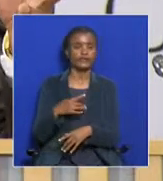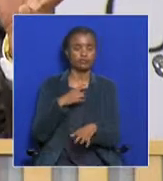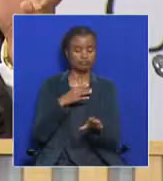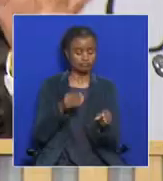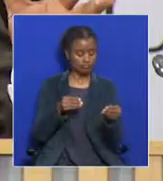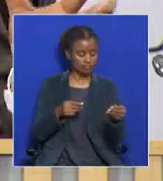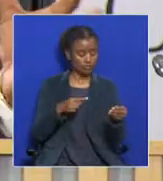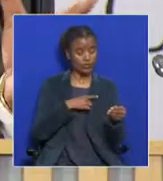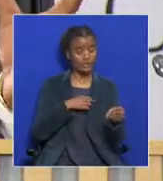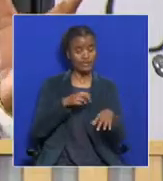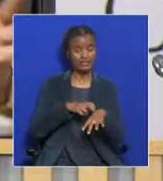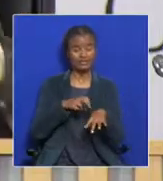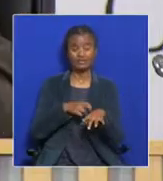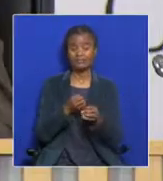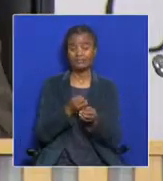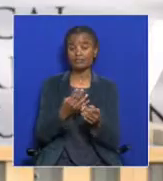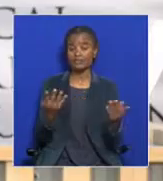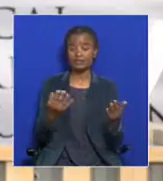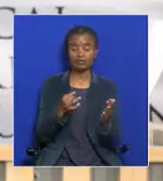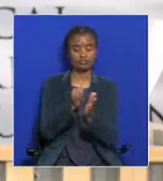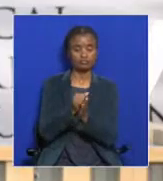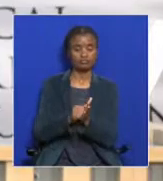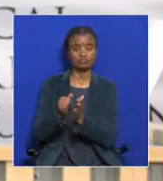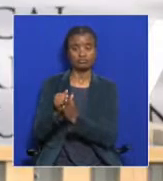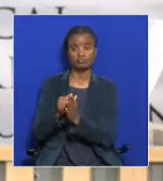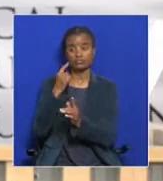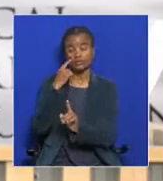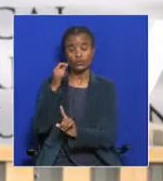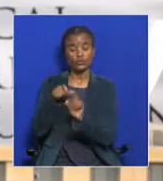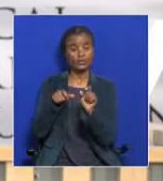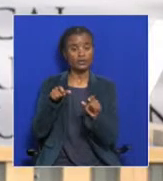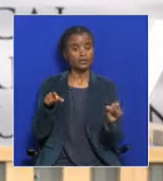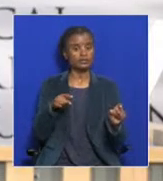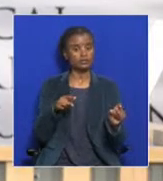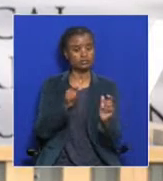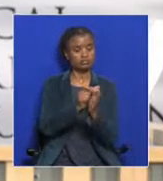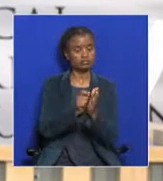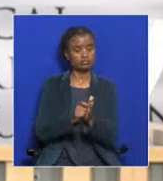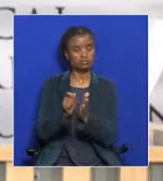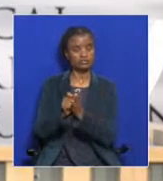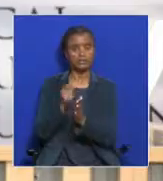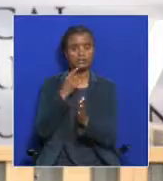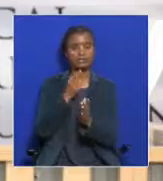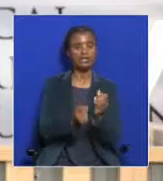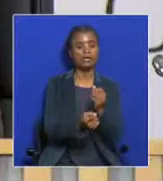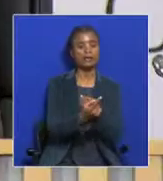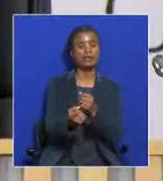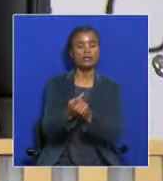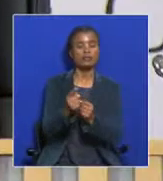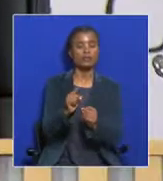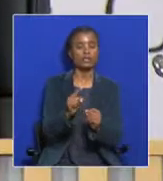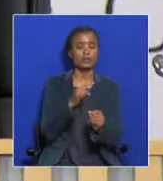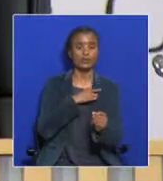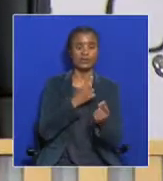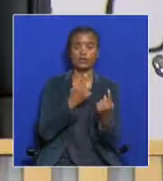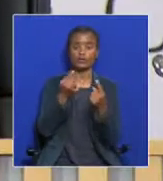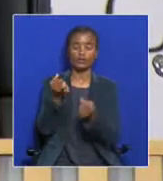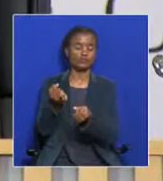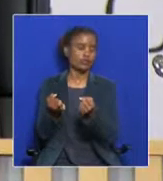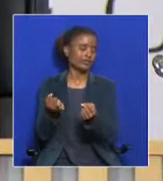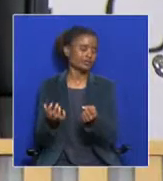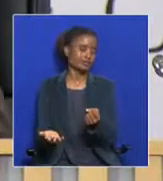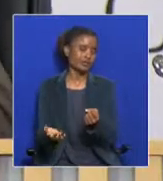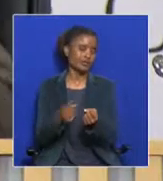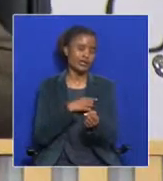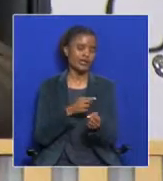corroboration or so many witnesses to corroborate what transpired, because you're not going to court. So it's generally not done where